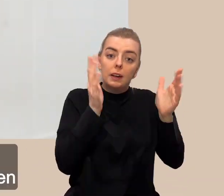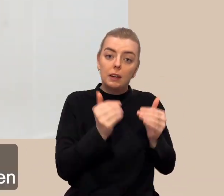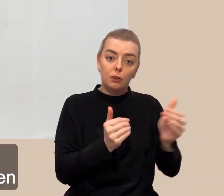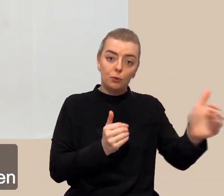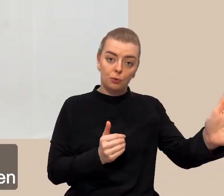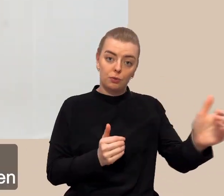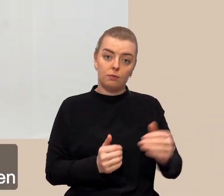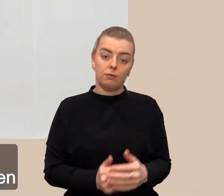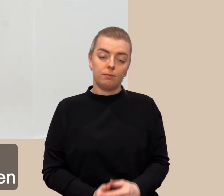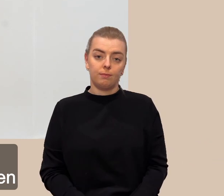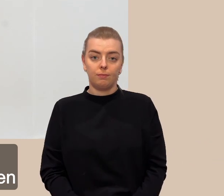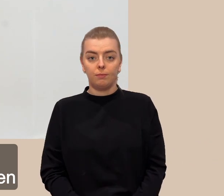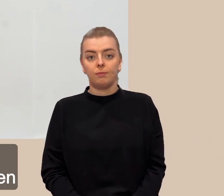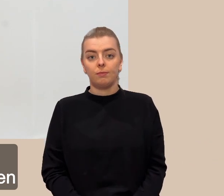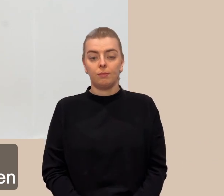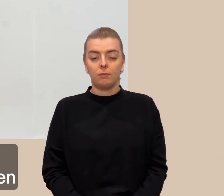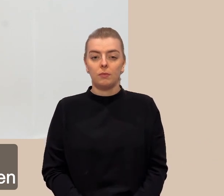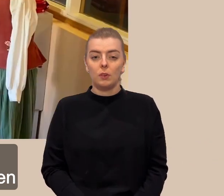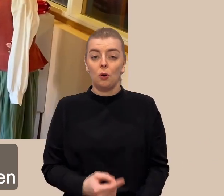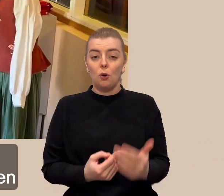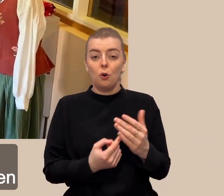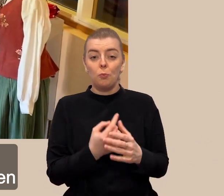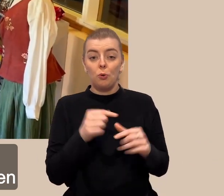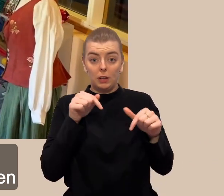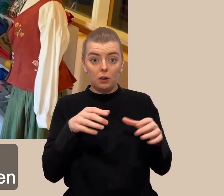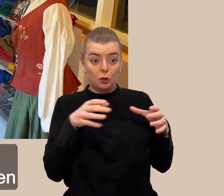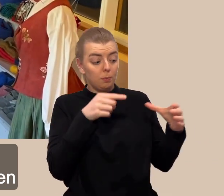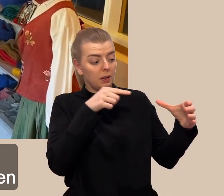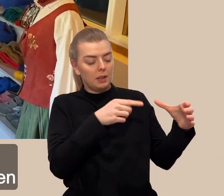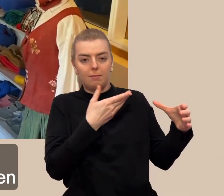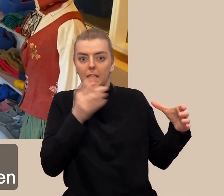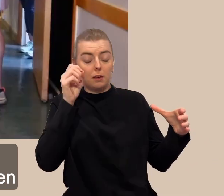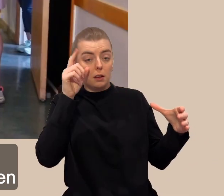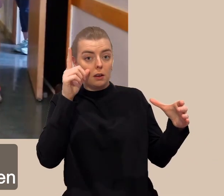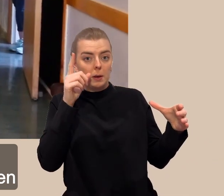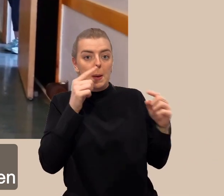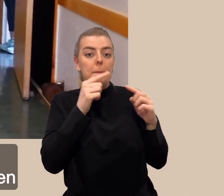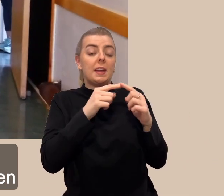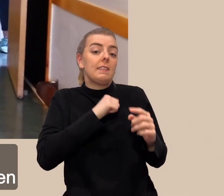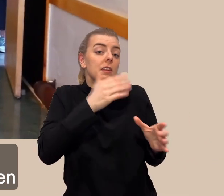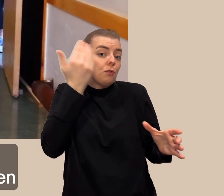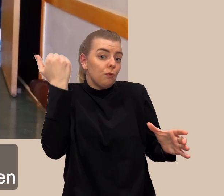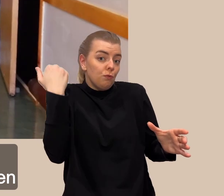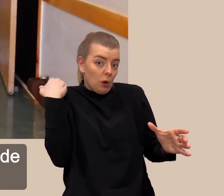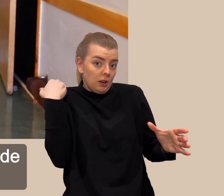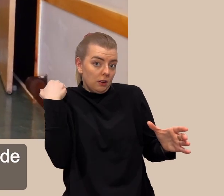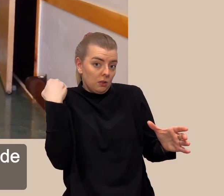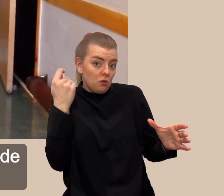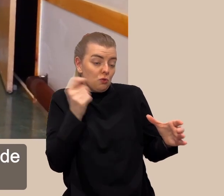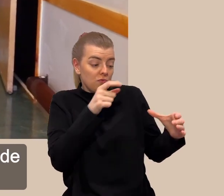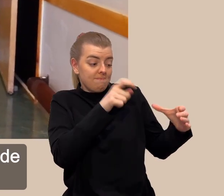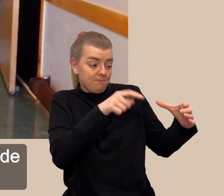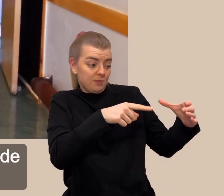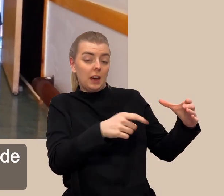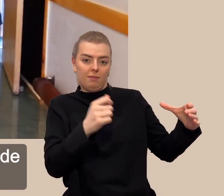basically to live the rest of their lives. They might not have realised it yet but some of the people who